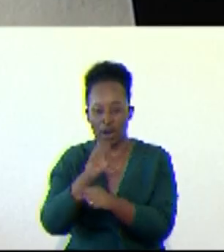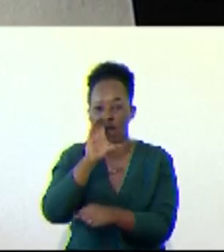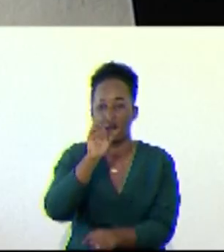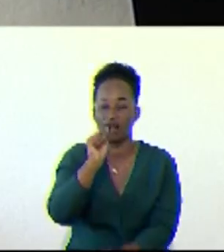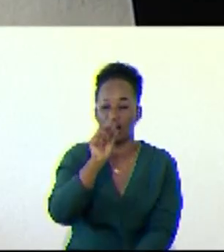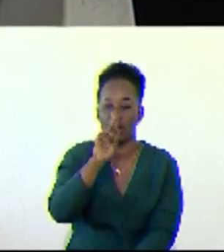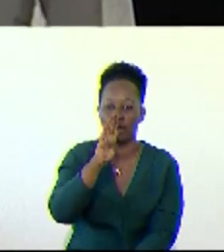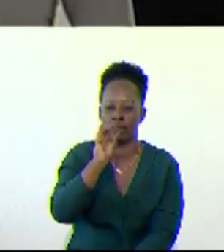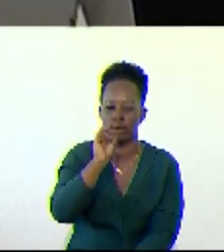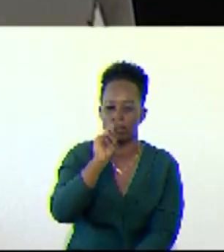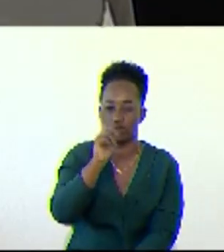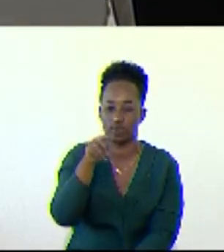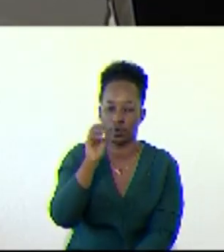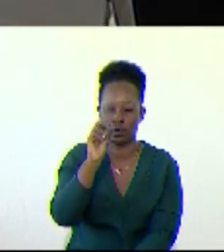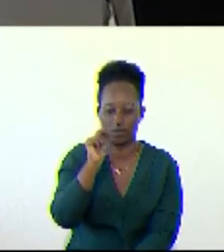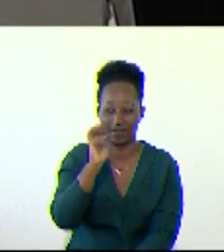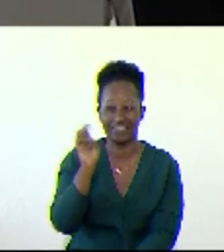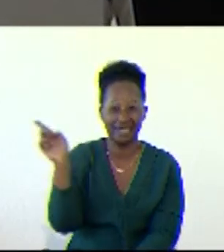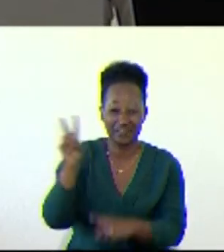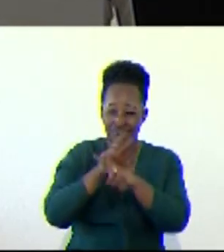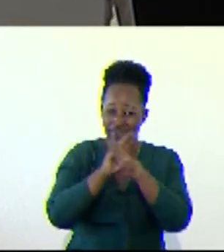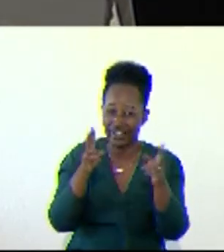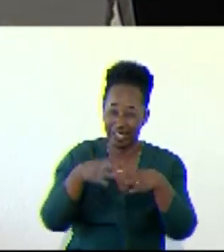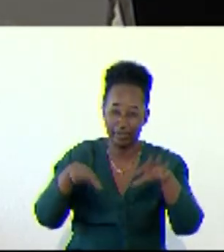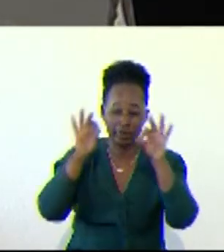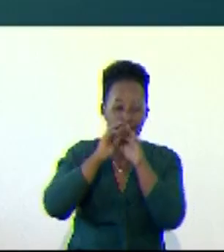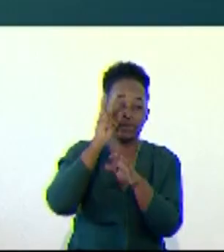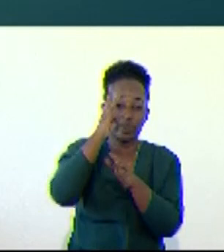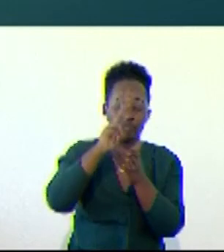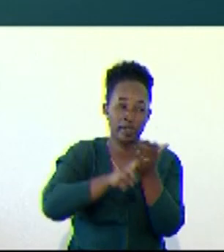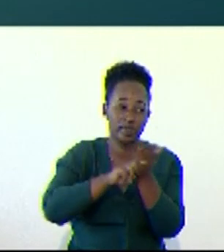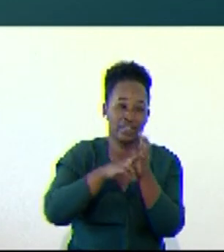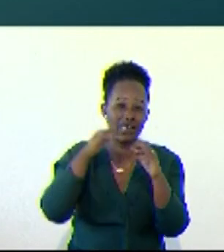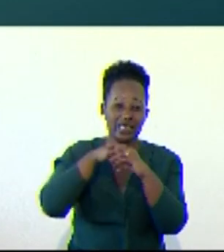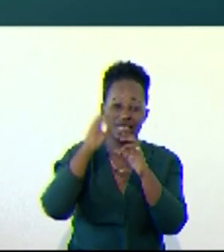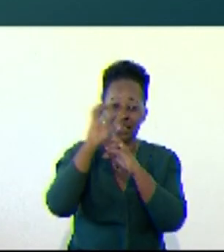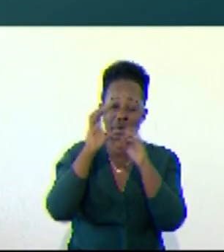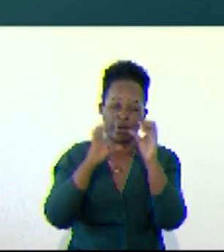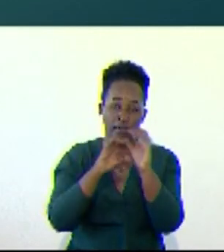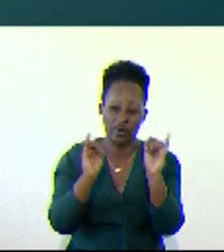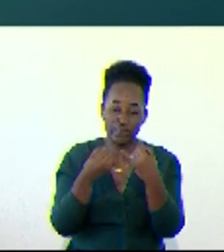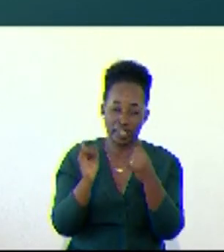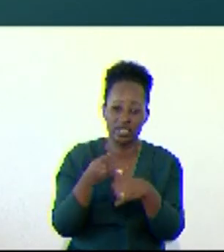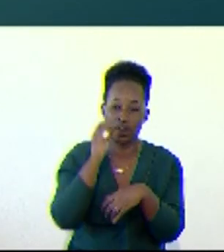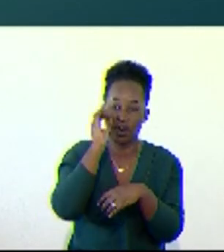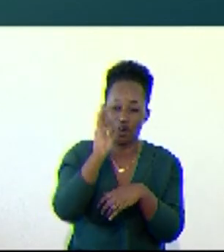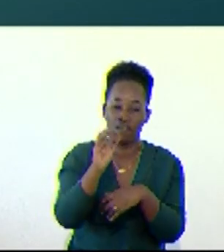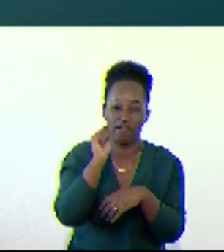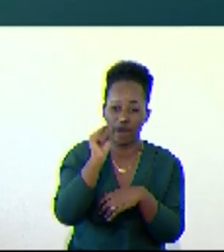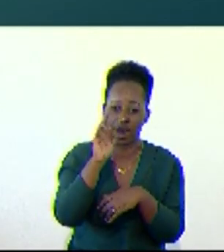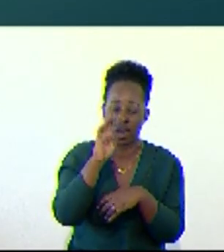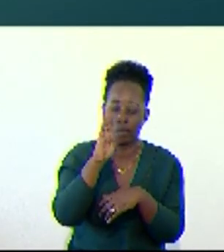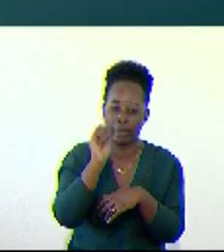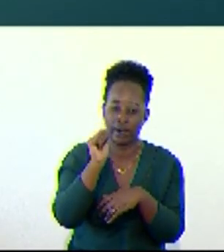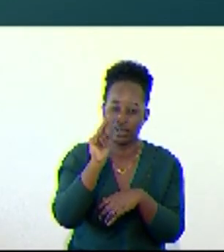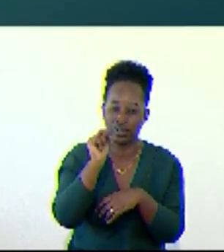is very important as it will be used in the chemical test of aldehydes and ketones when you